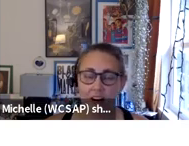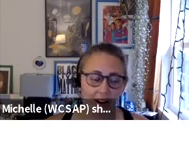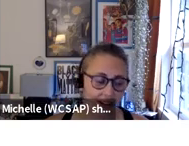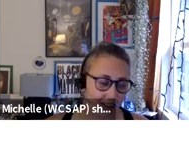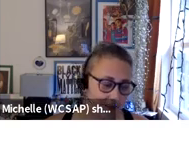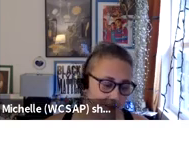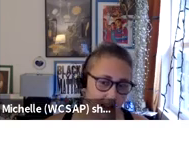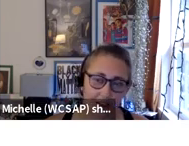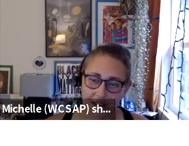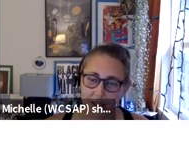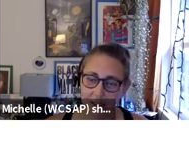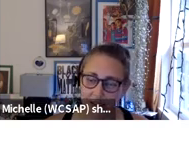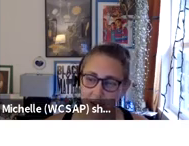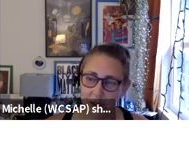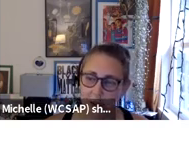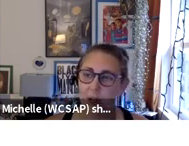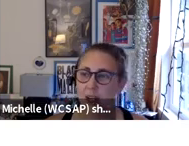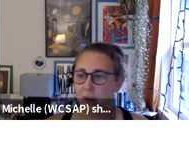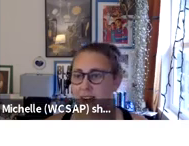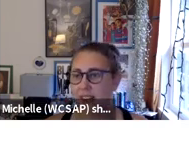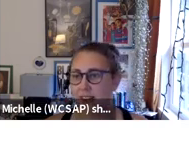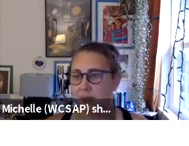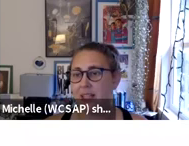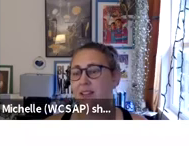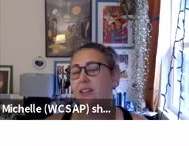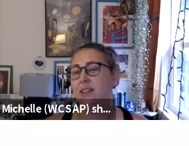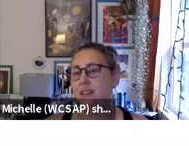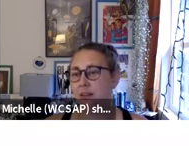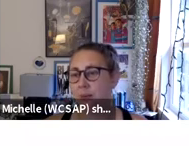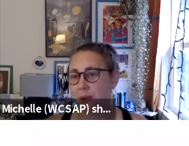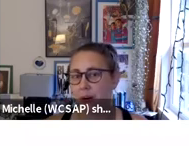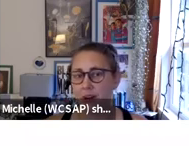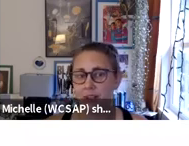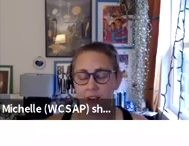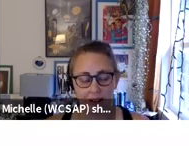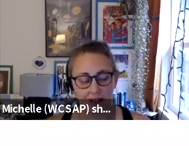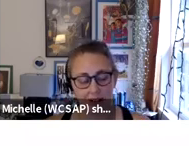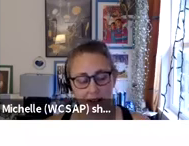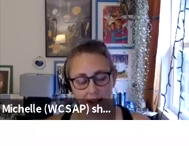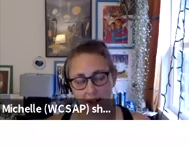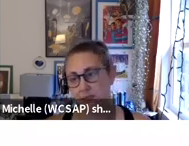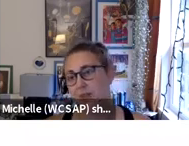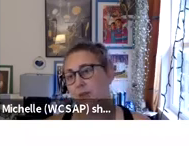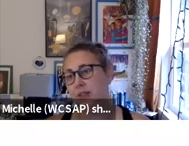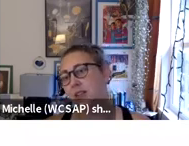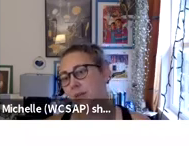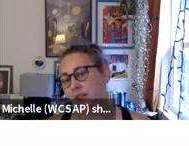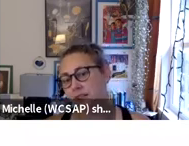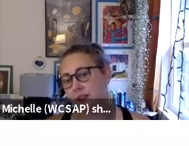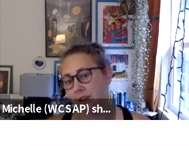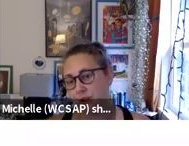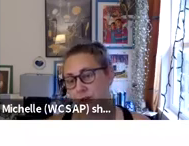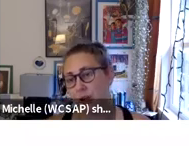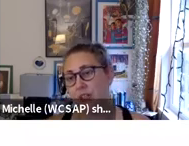there are a lot of aspects to people getting arrested because it looks like they're the primary aggressor, even when that's